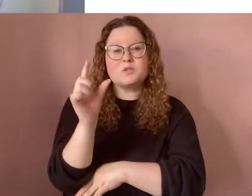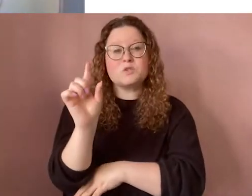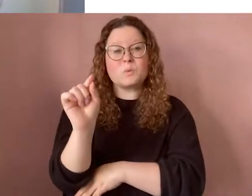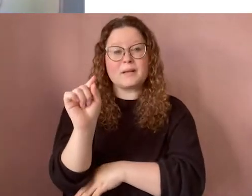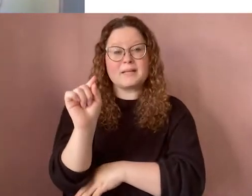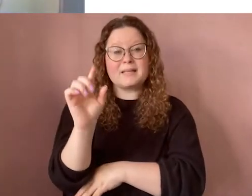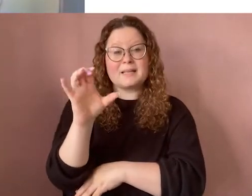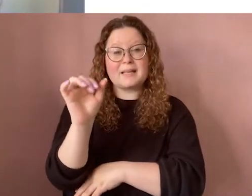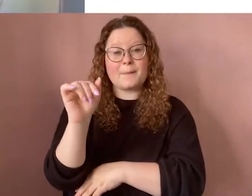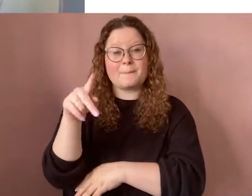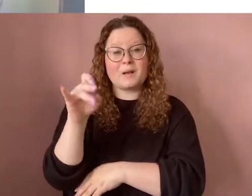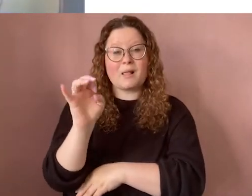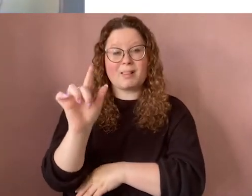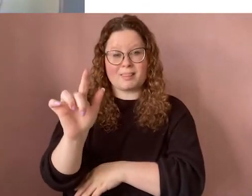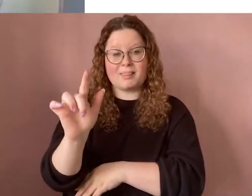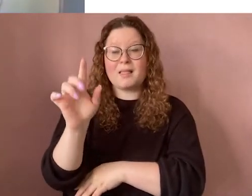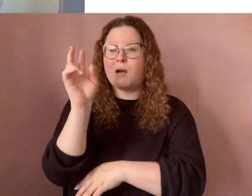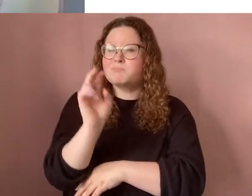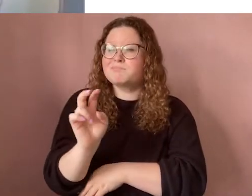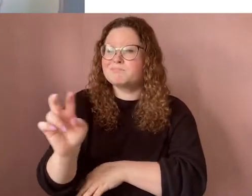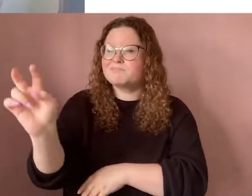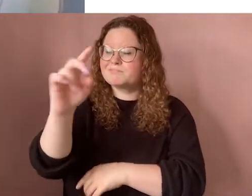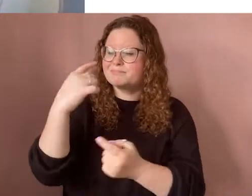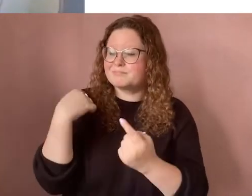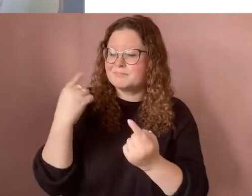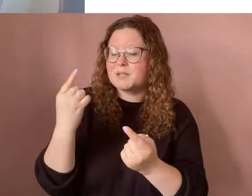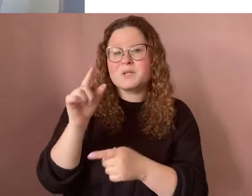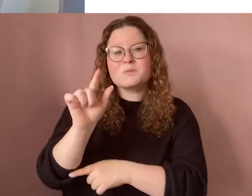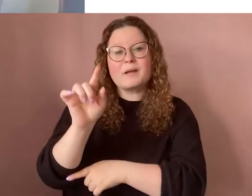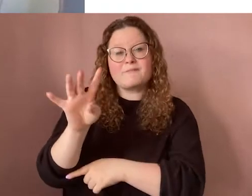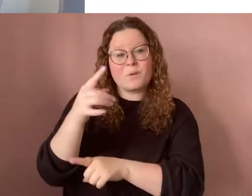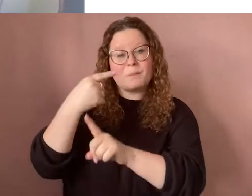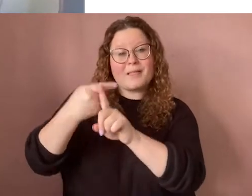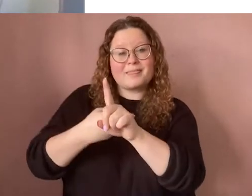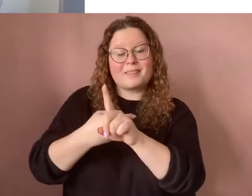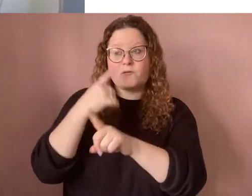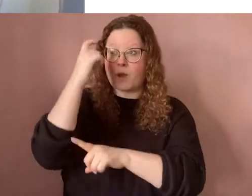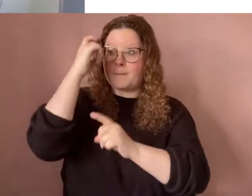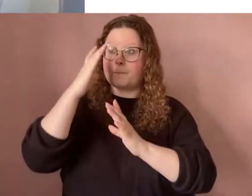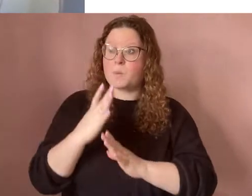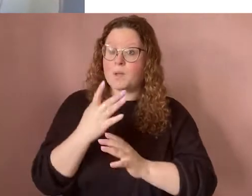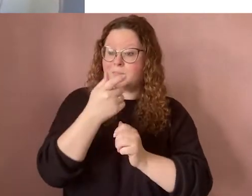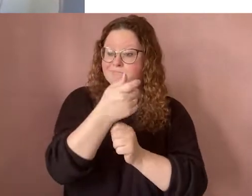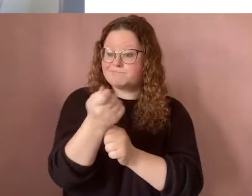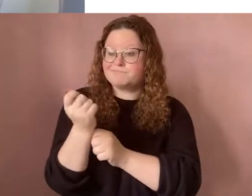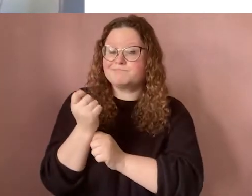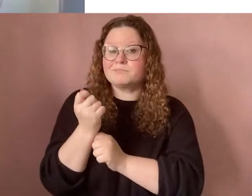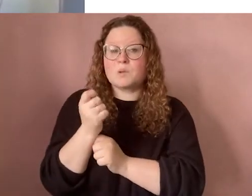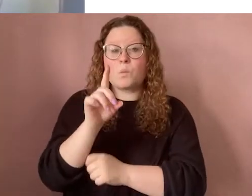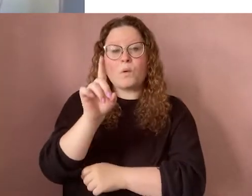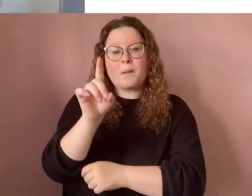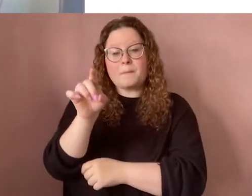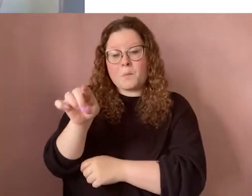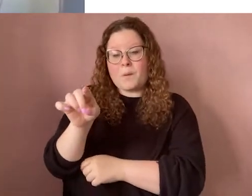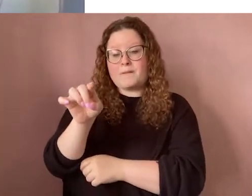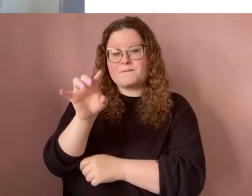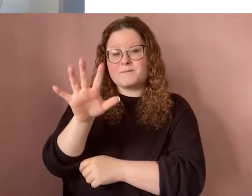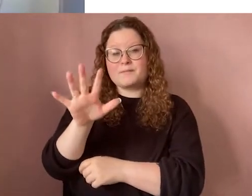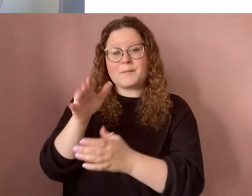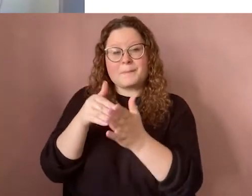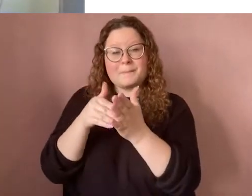in 24 months to recruit major employers with more than 1.5 million employees in